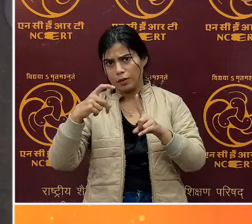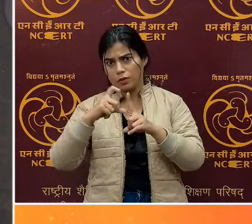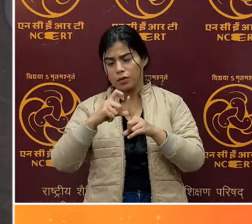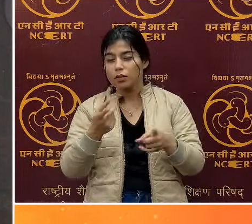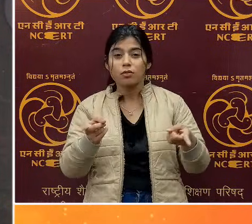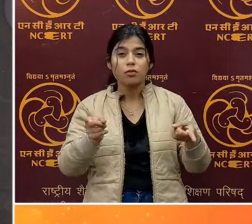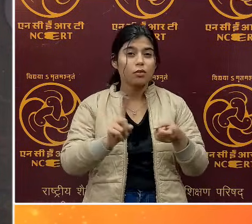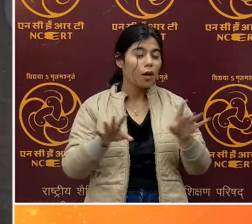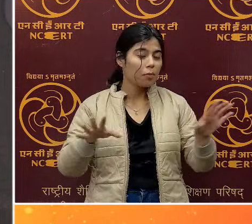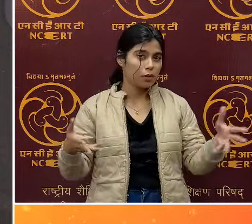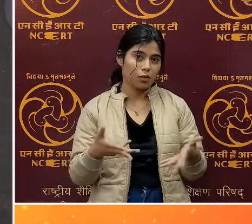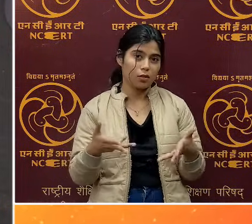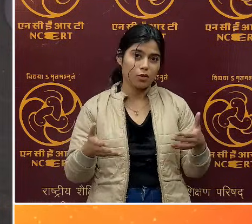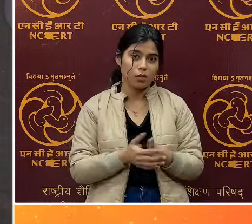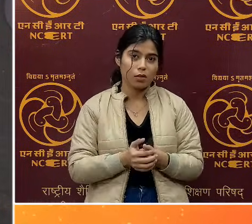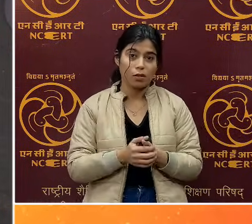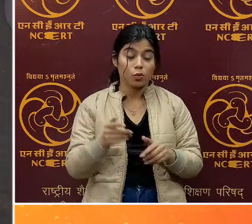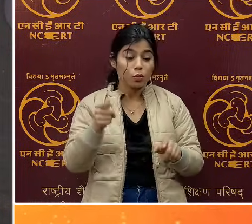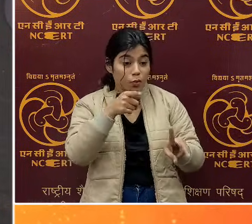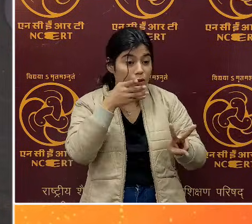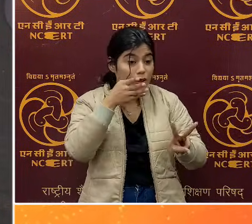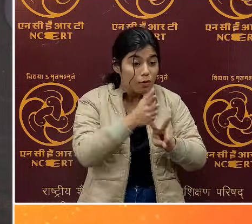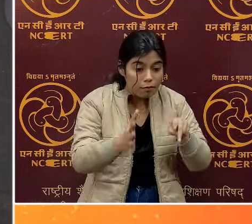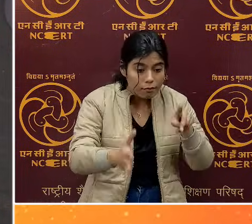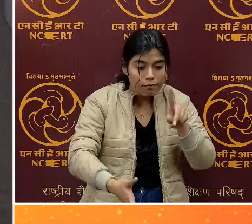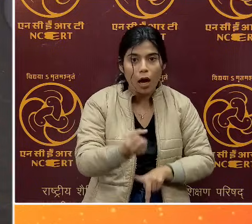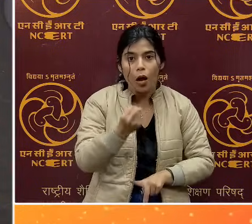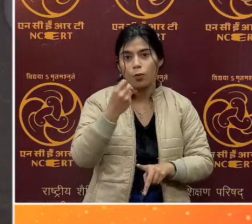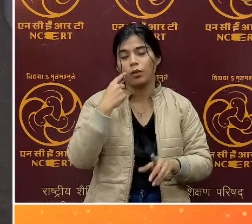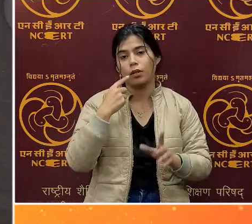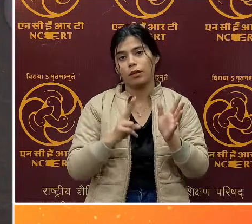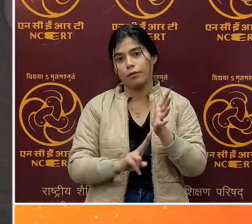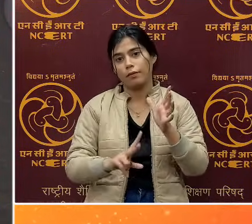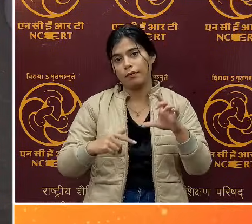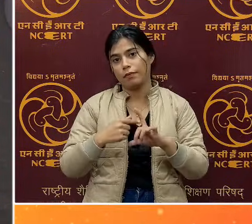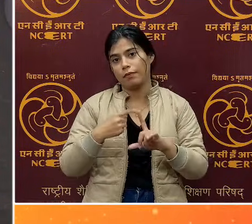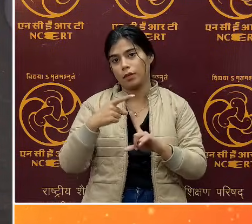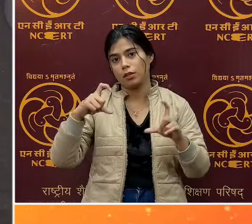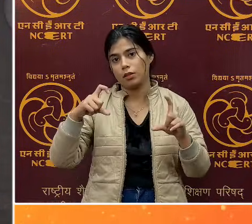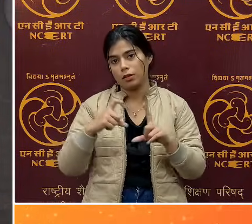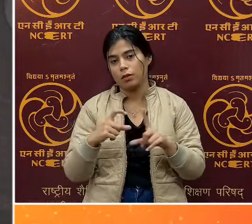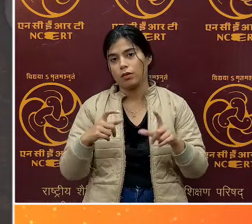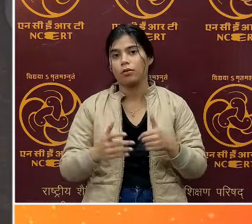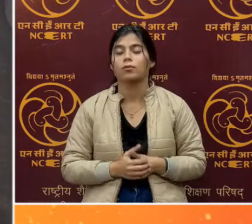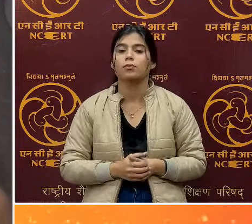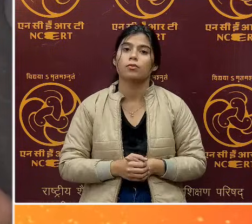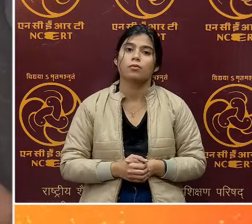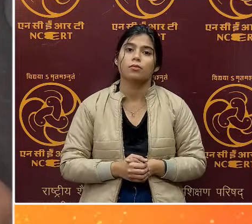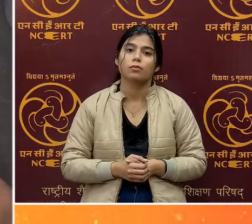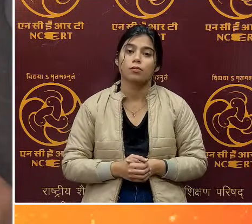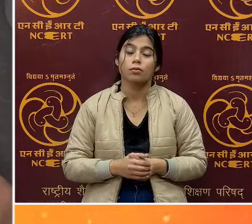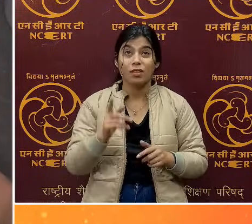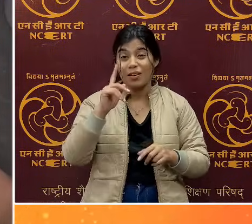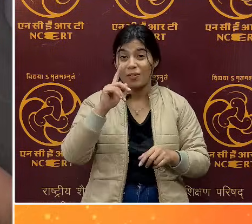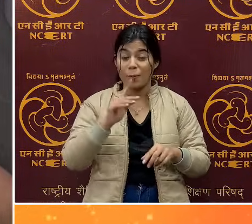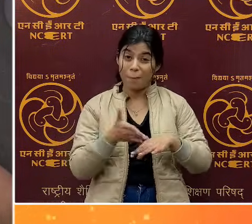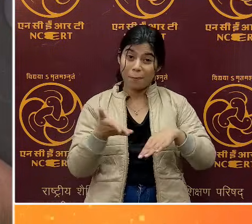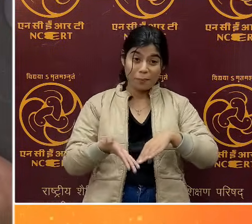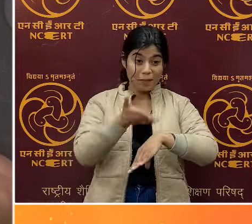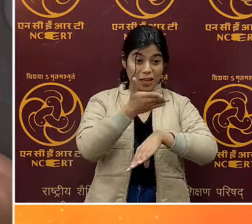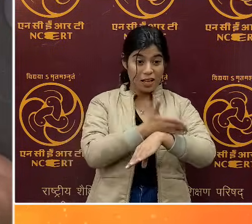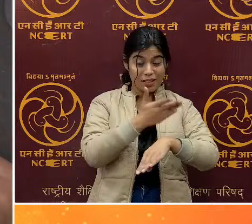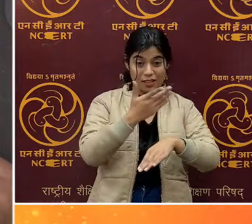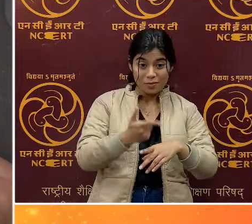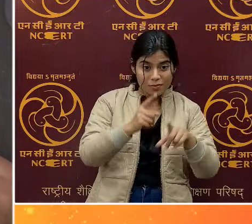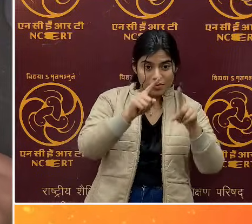We get an inverted image. Okay. With plane mirror, we were getting an image which was Invert. upright. Okay.